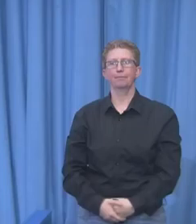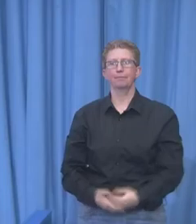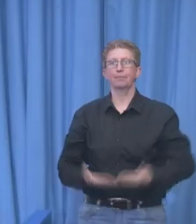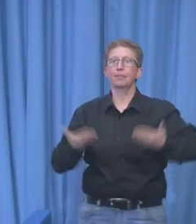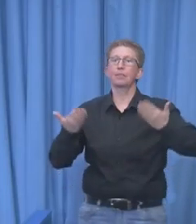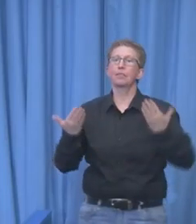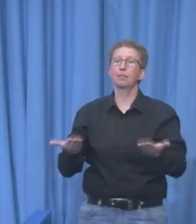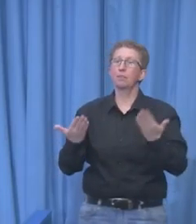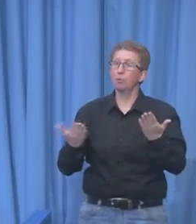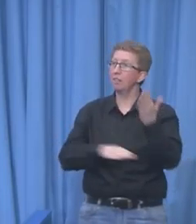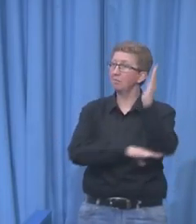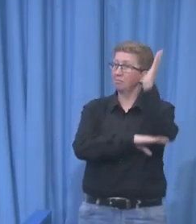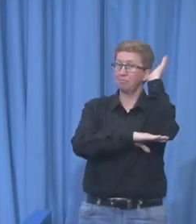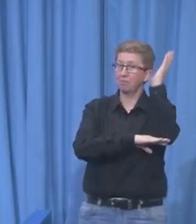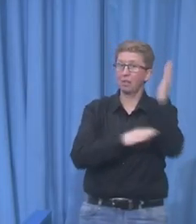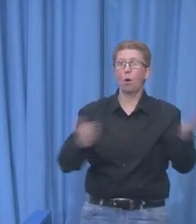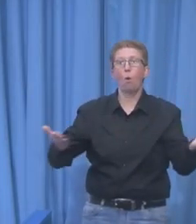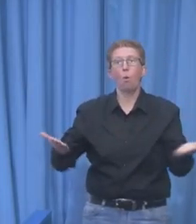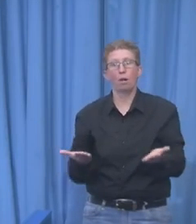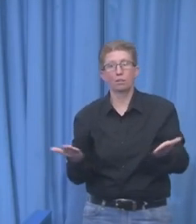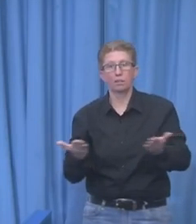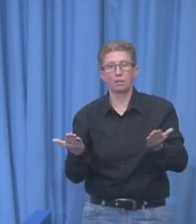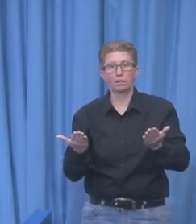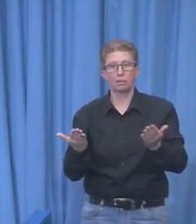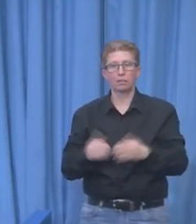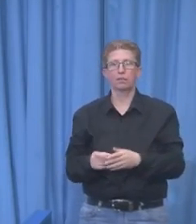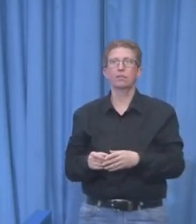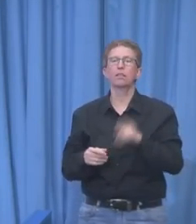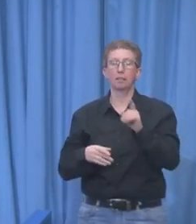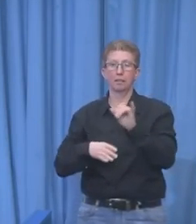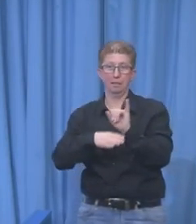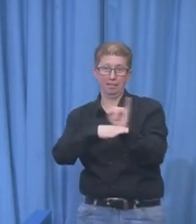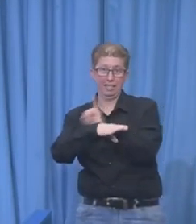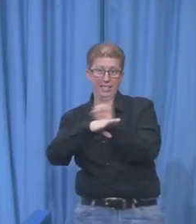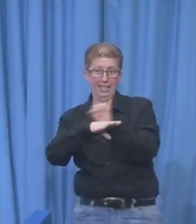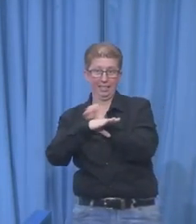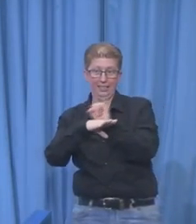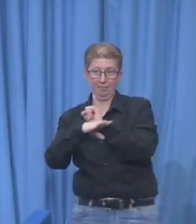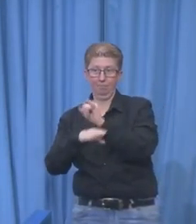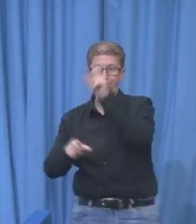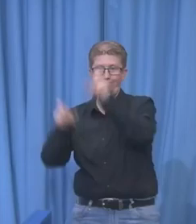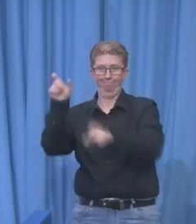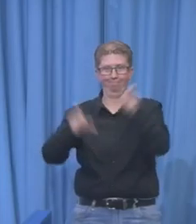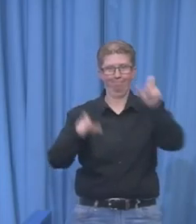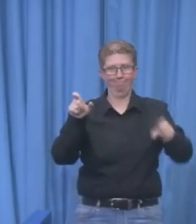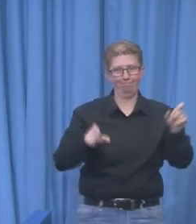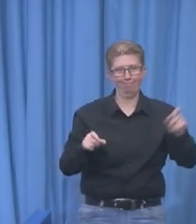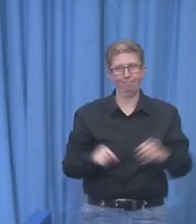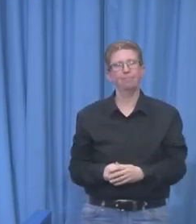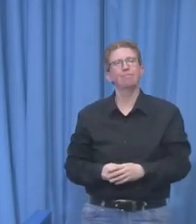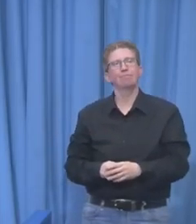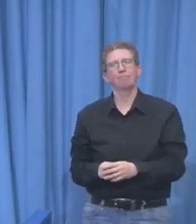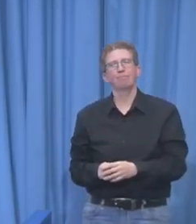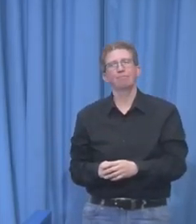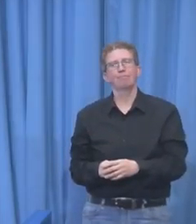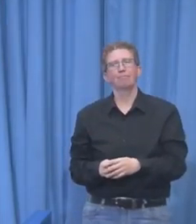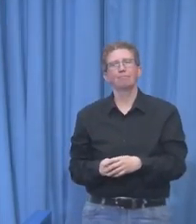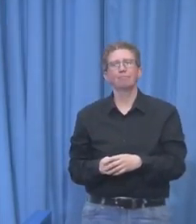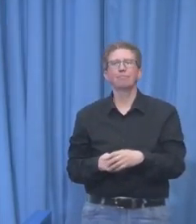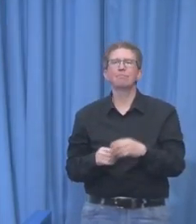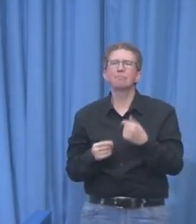creating jobs. We believe, and I hope, and I think that also my friends here, the panelists, believe also that